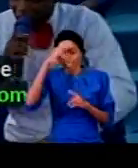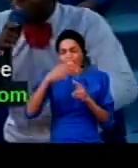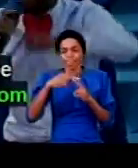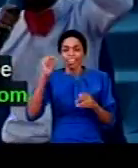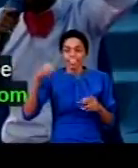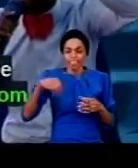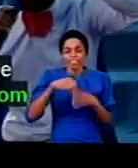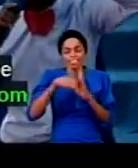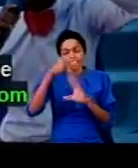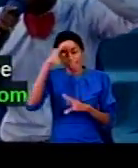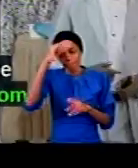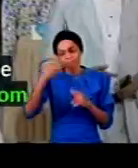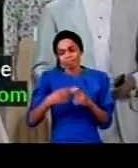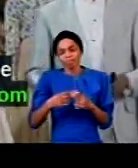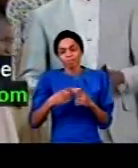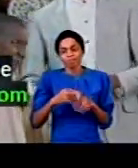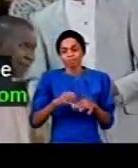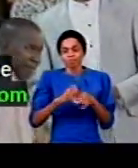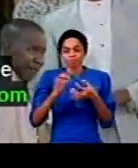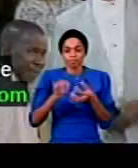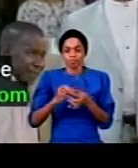Walls are falling in his name.